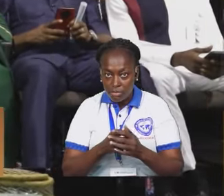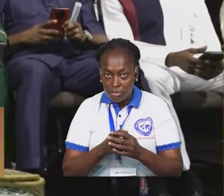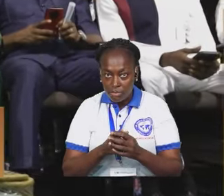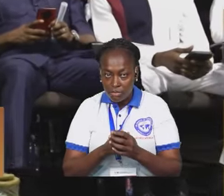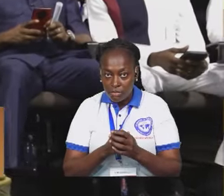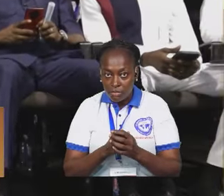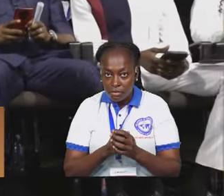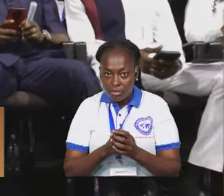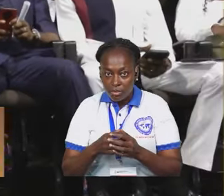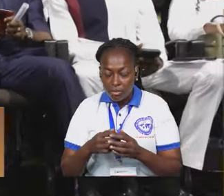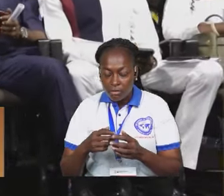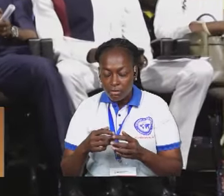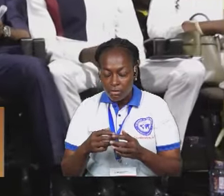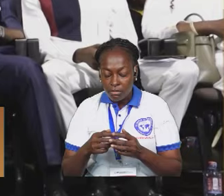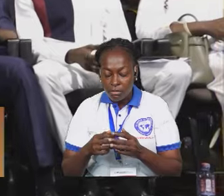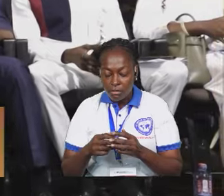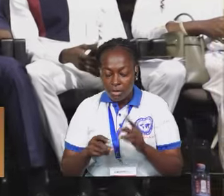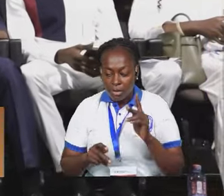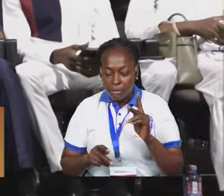that.